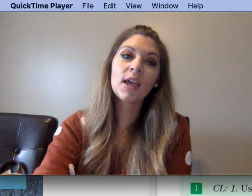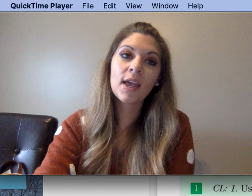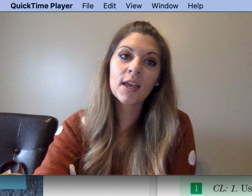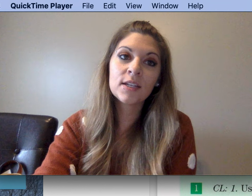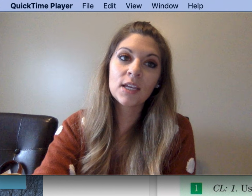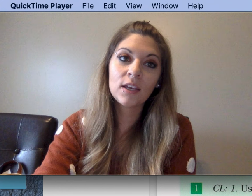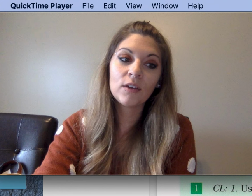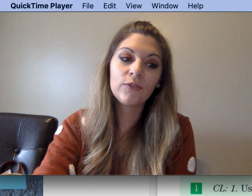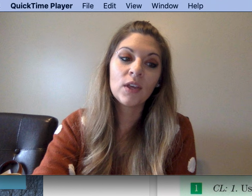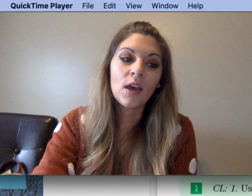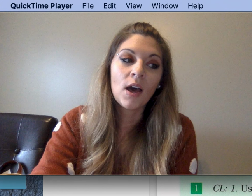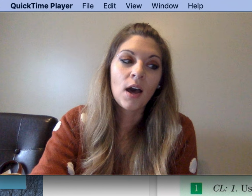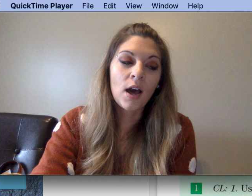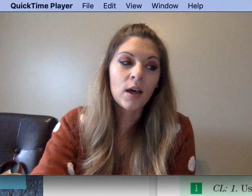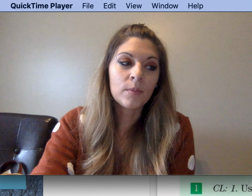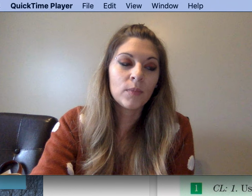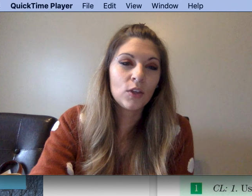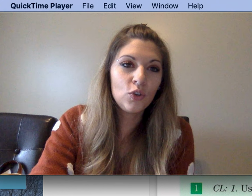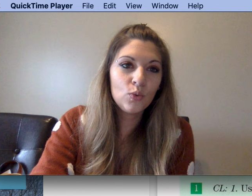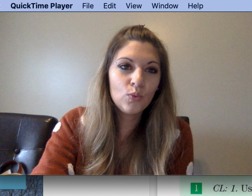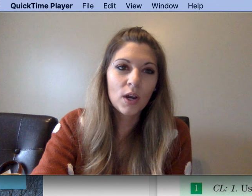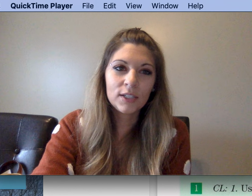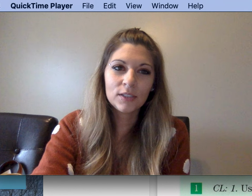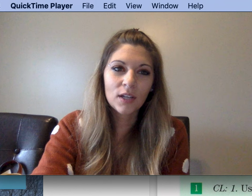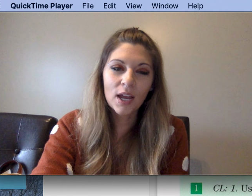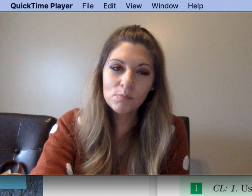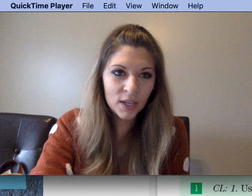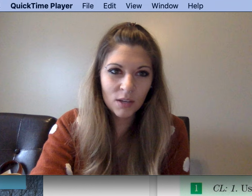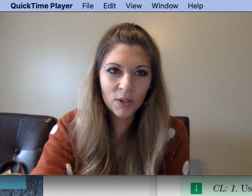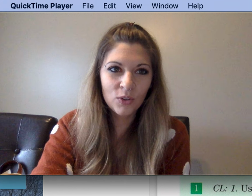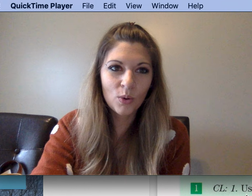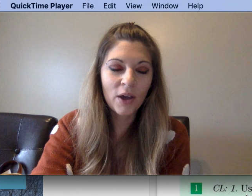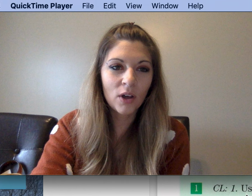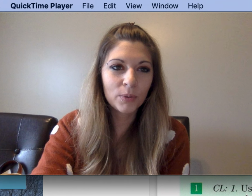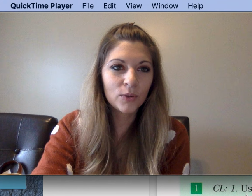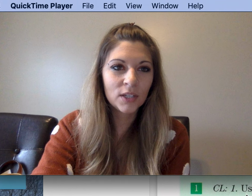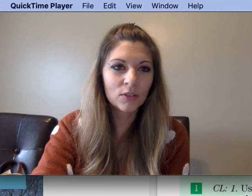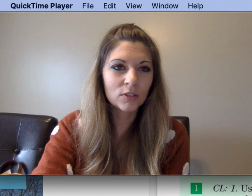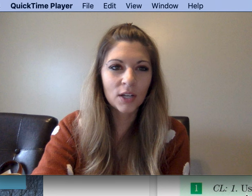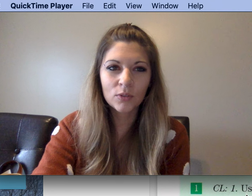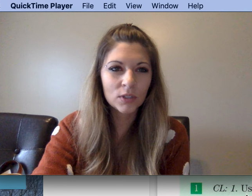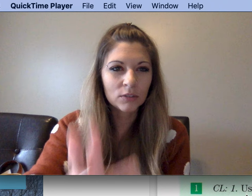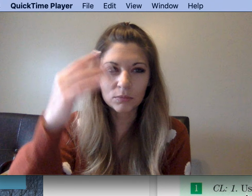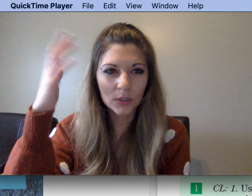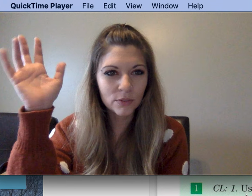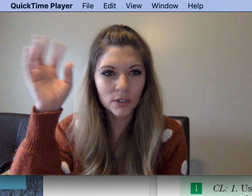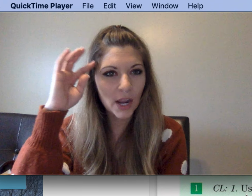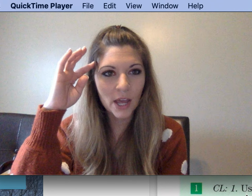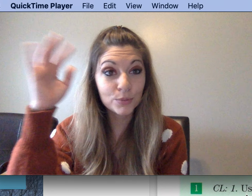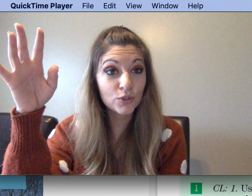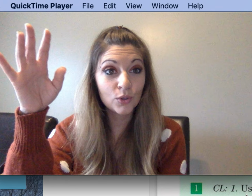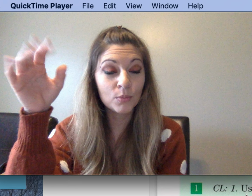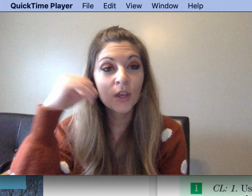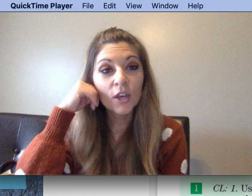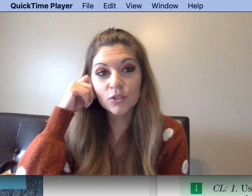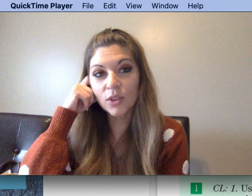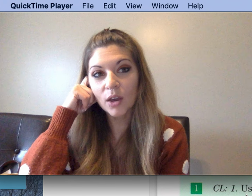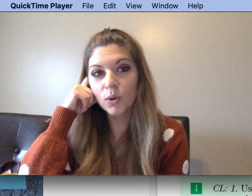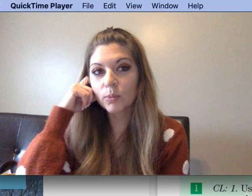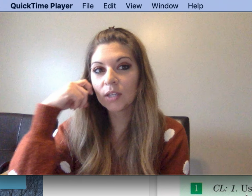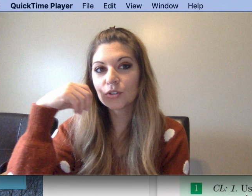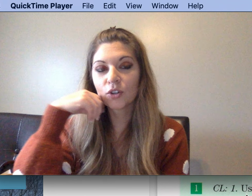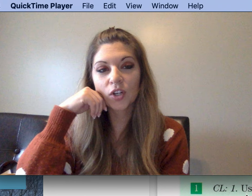me. And if I might email you about uploading or downloading or whatever app, Zoom,